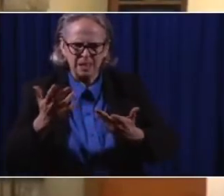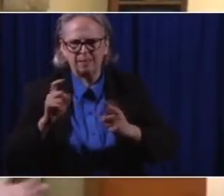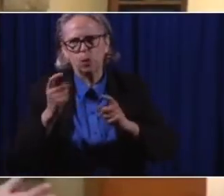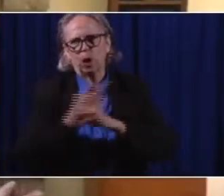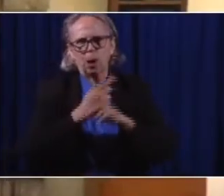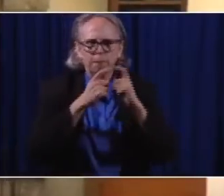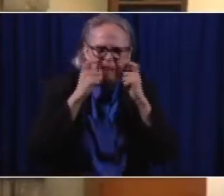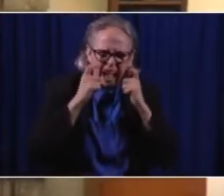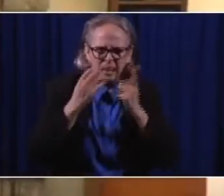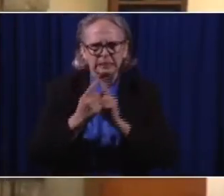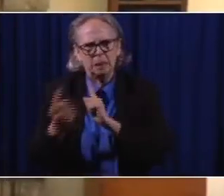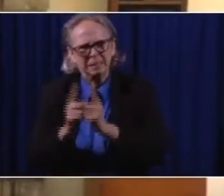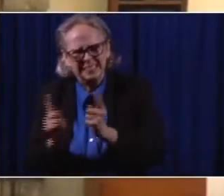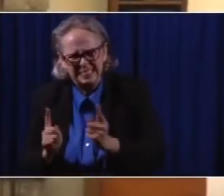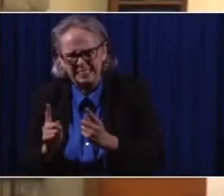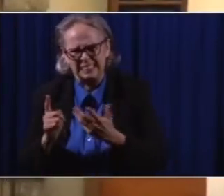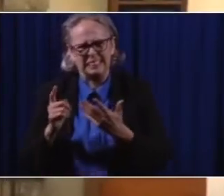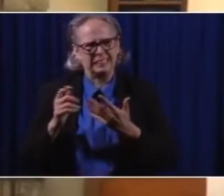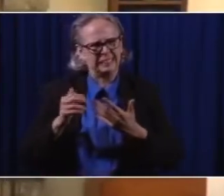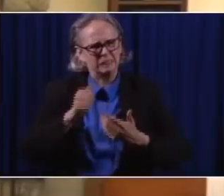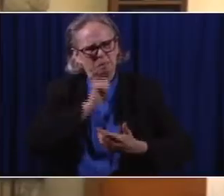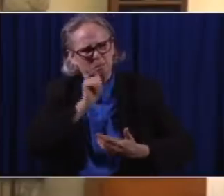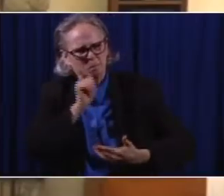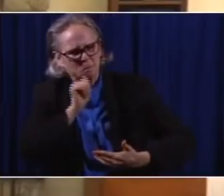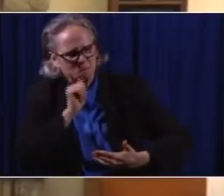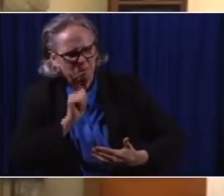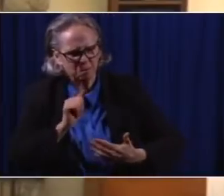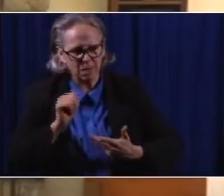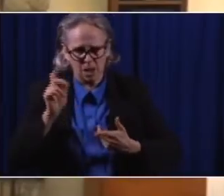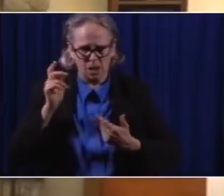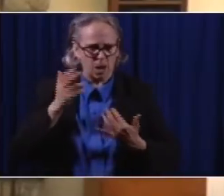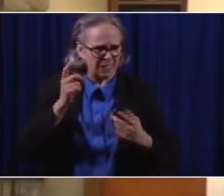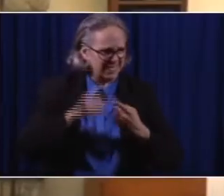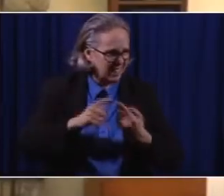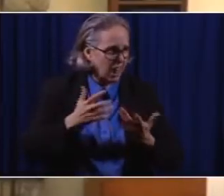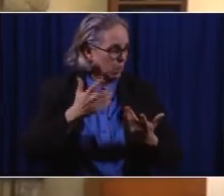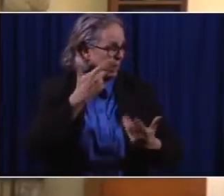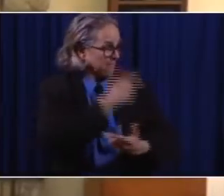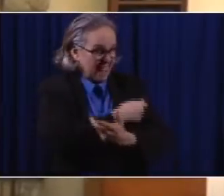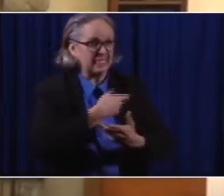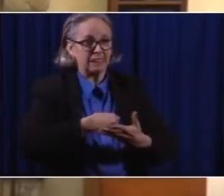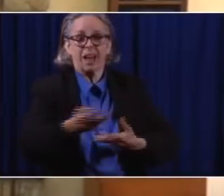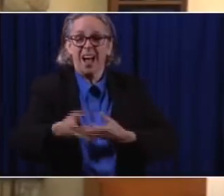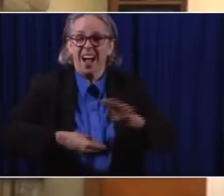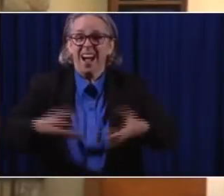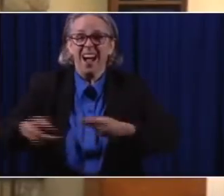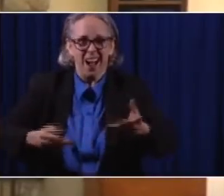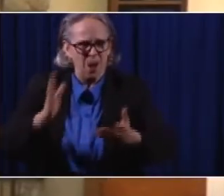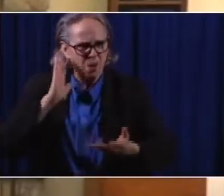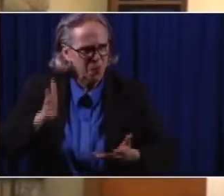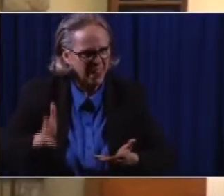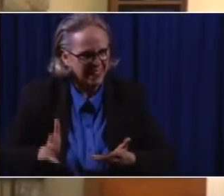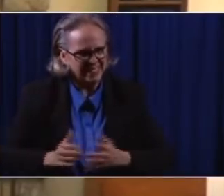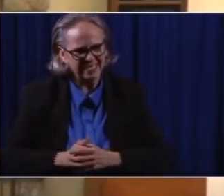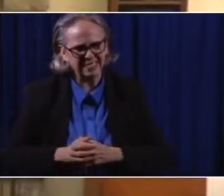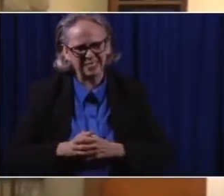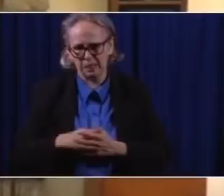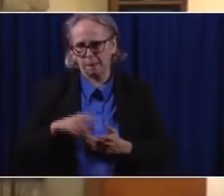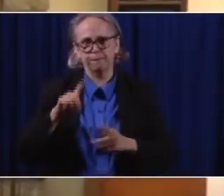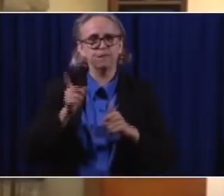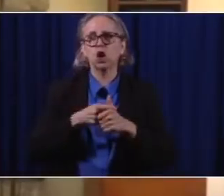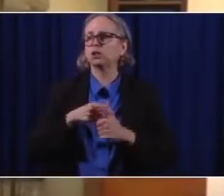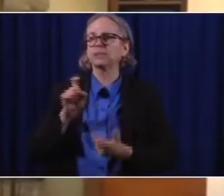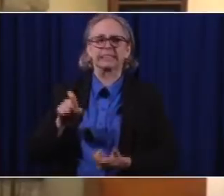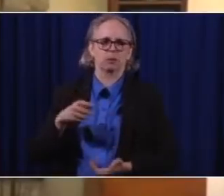all the things that we're doing now. And we're going to have to continue to test. We need money for that testing.